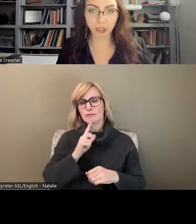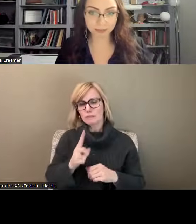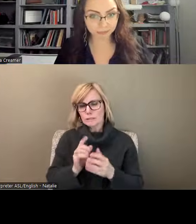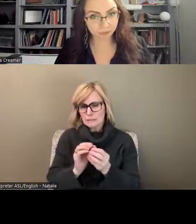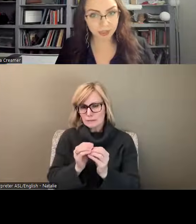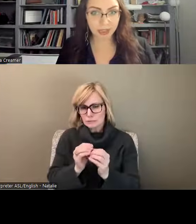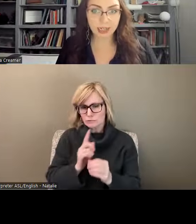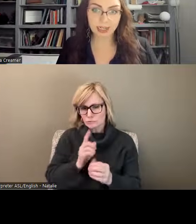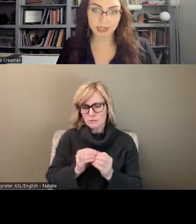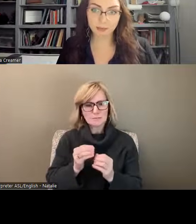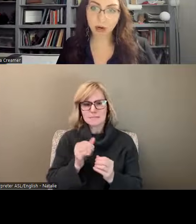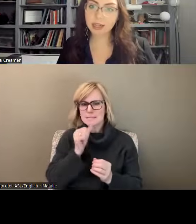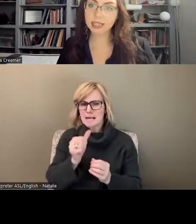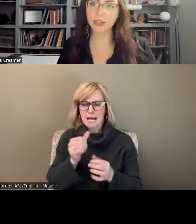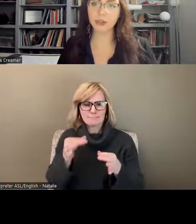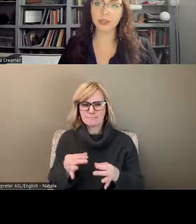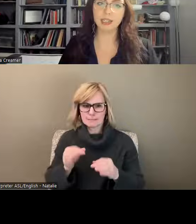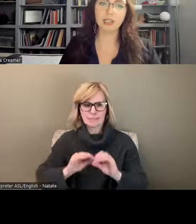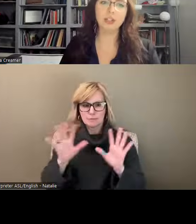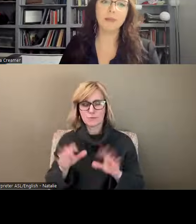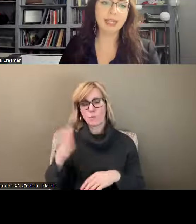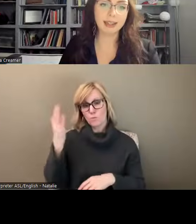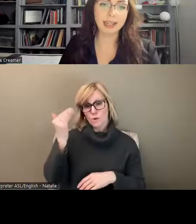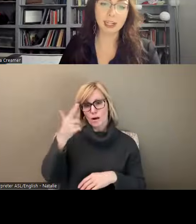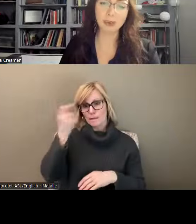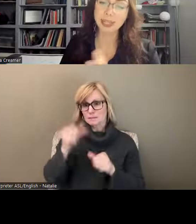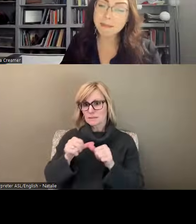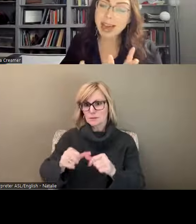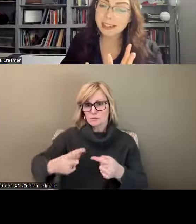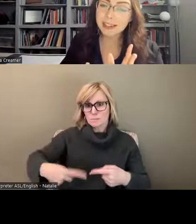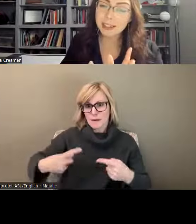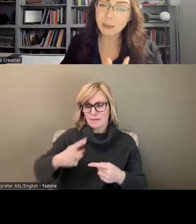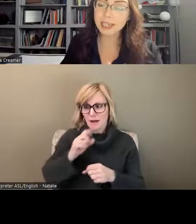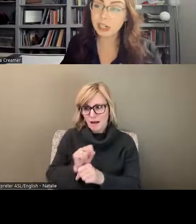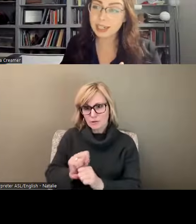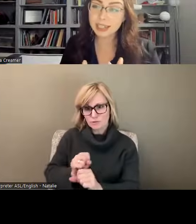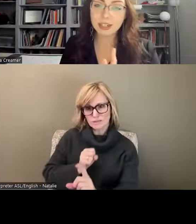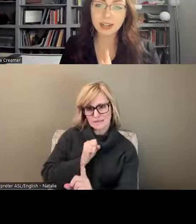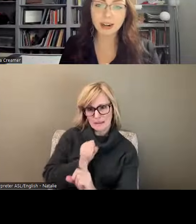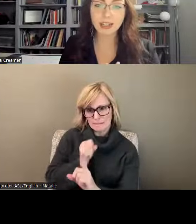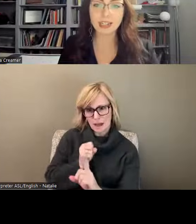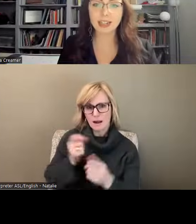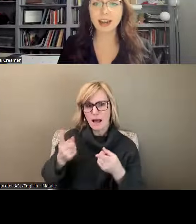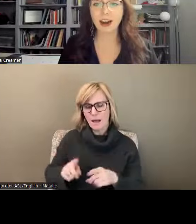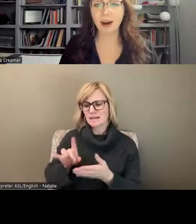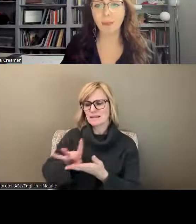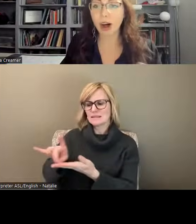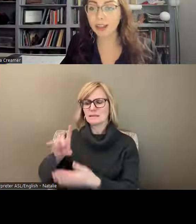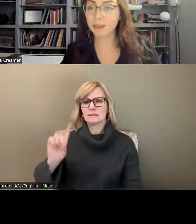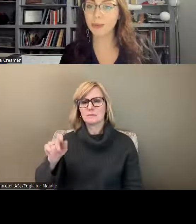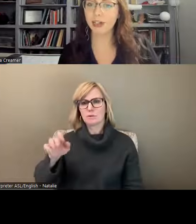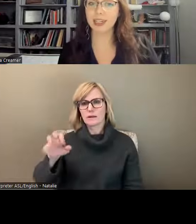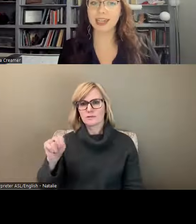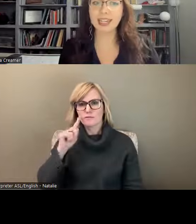been reached. In part, this is due to continued debates on the actual impact of deportation in the Assyrian heartland,